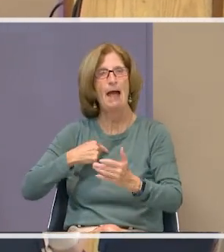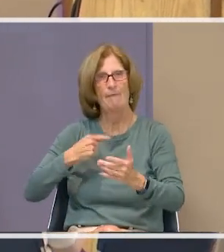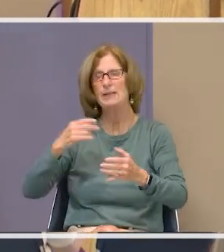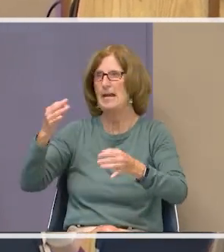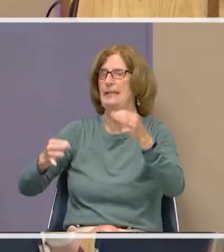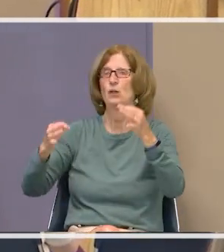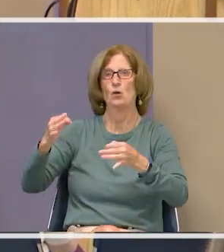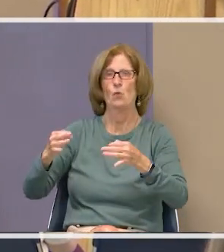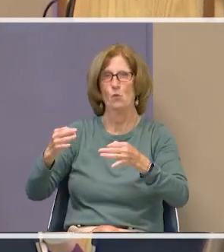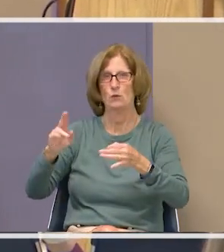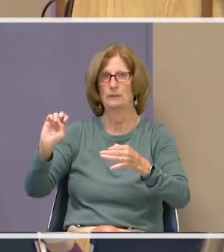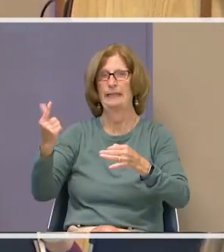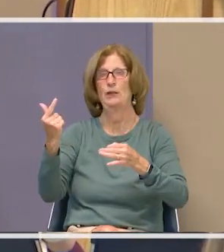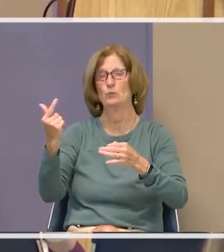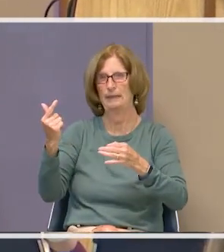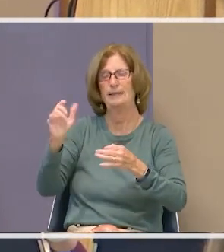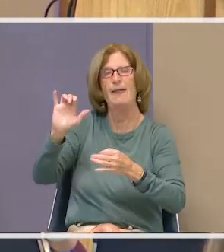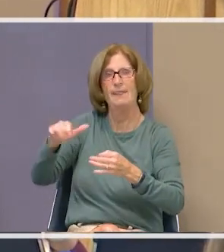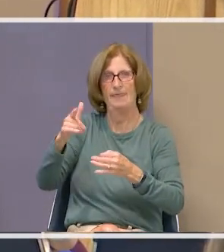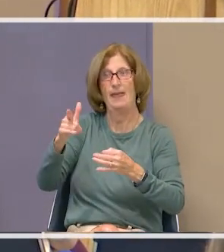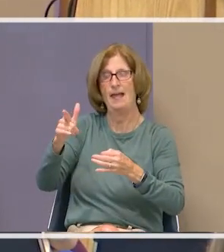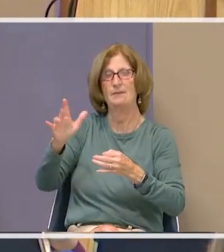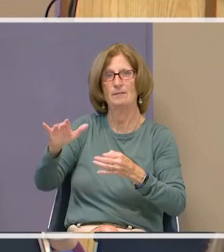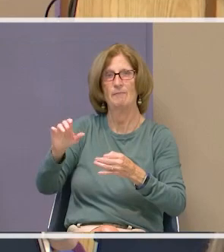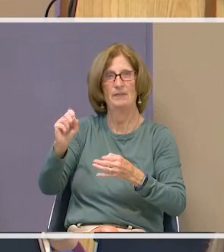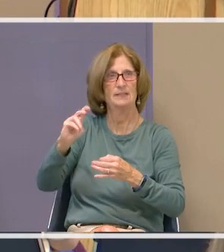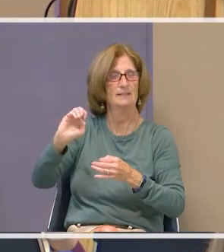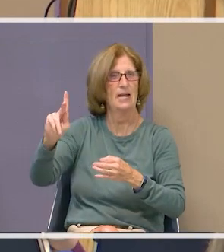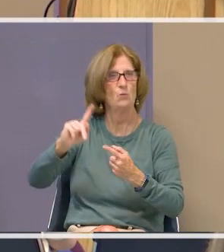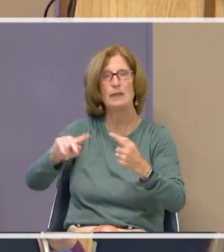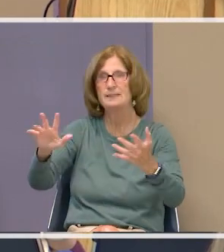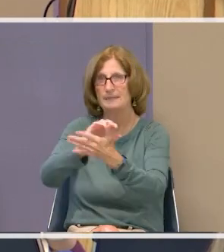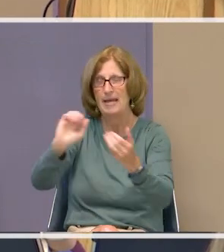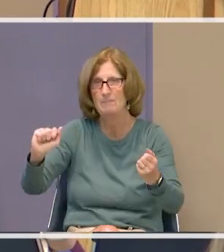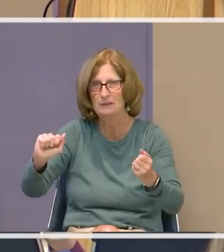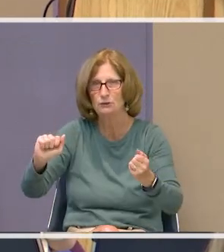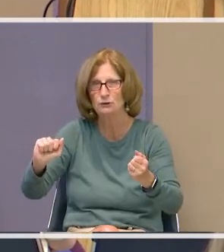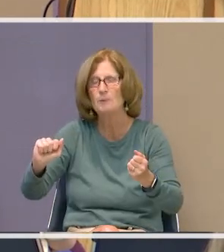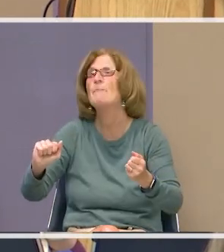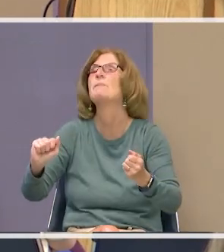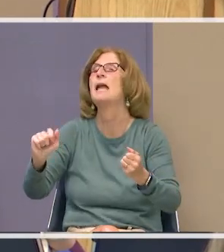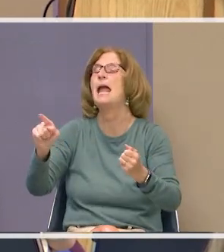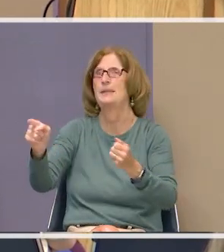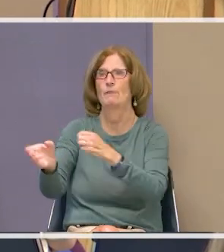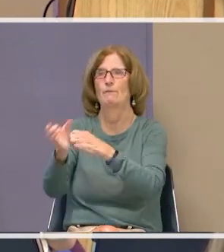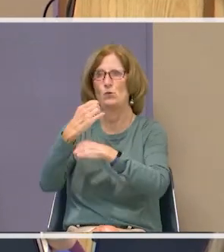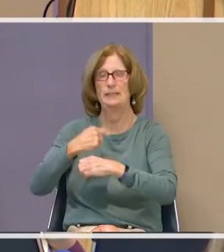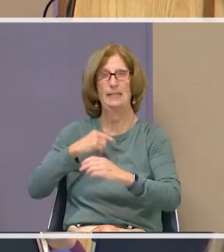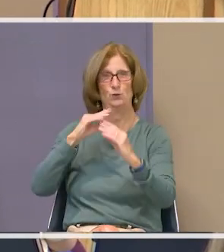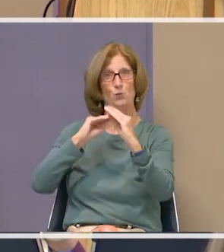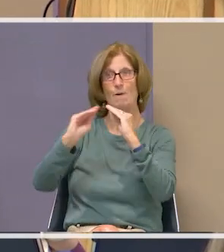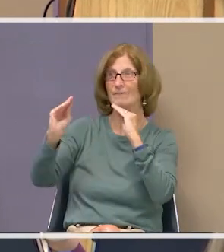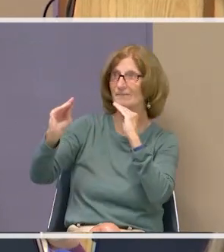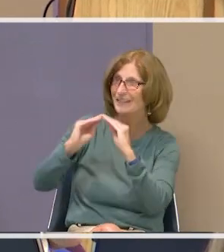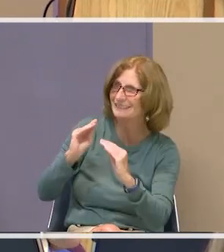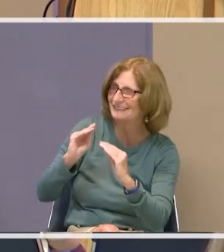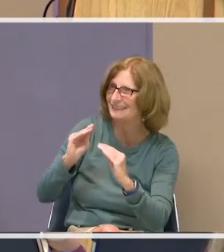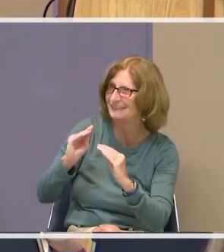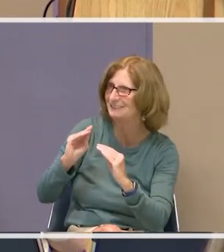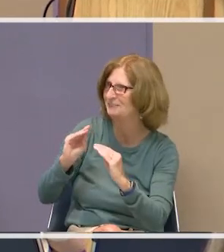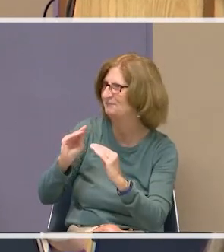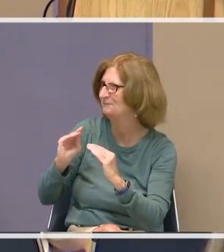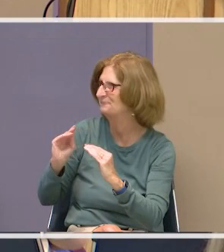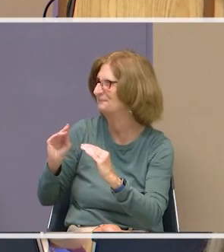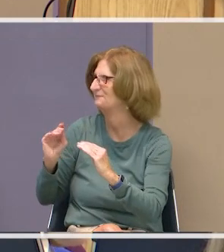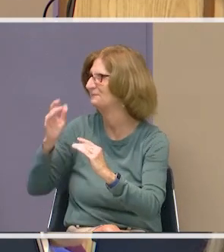that our sidewalk is damaged in that exact area. And they need us to fix that. Unfortunately, I thought we